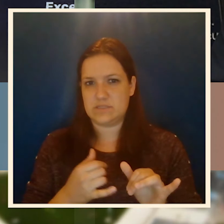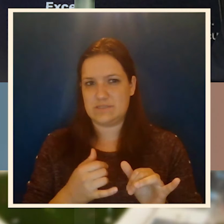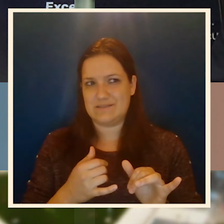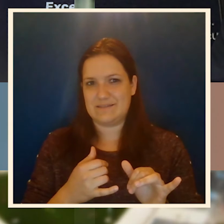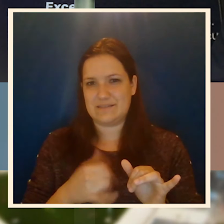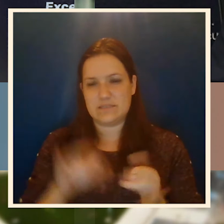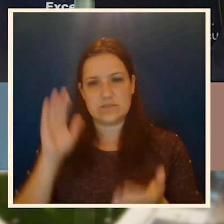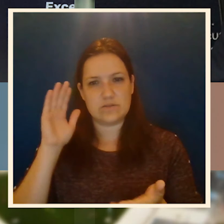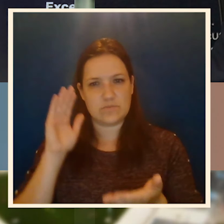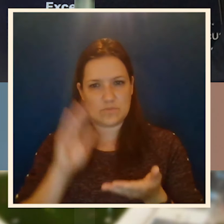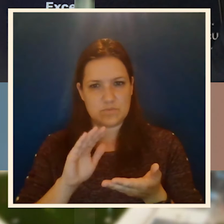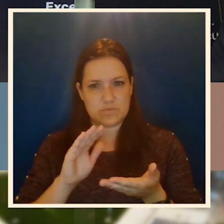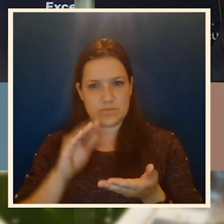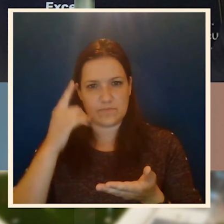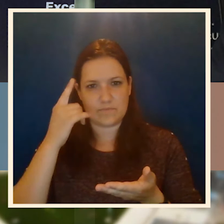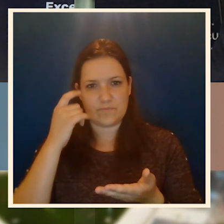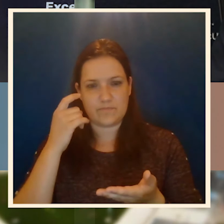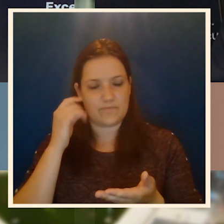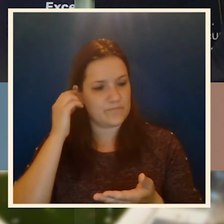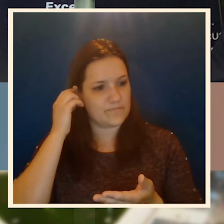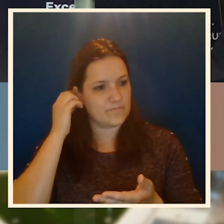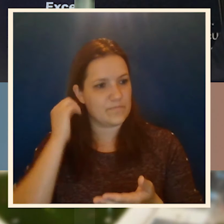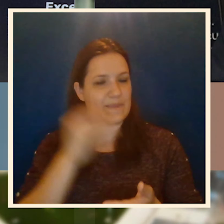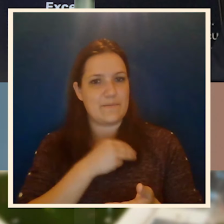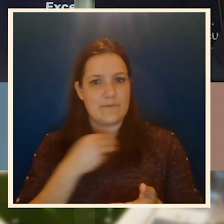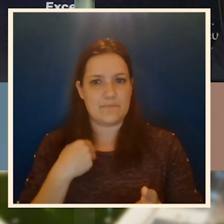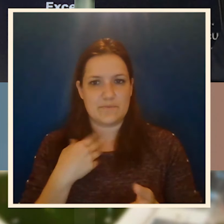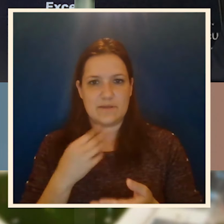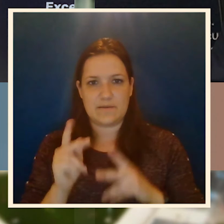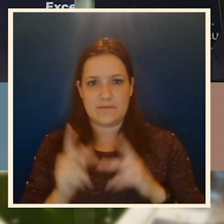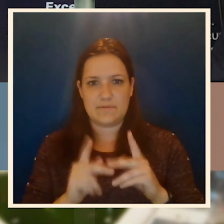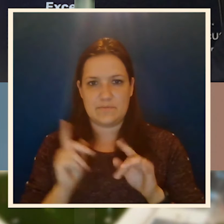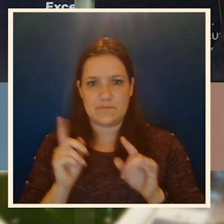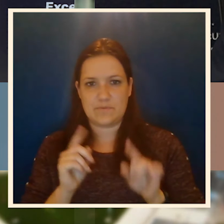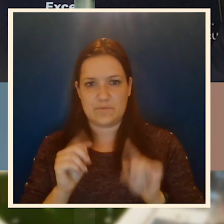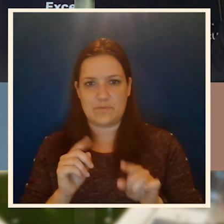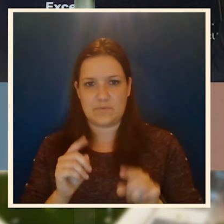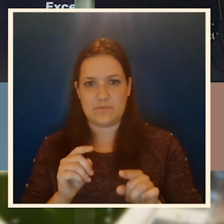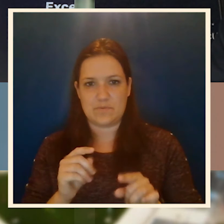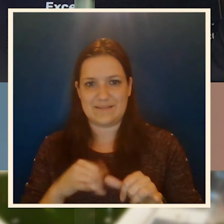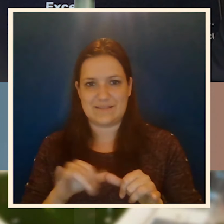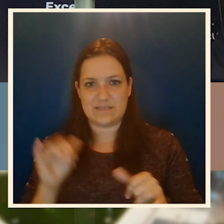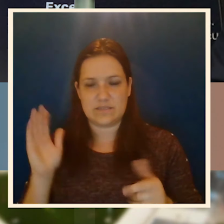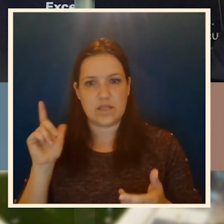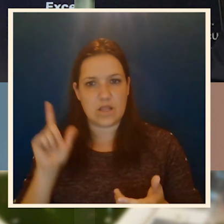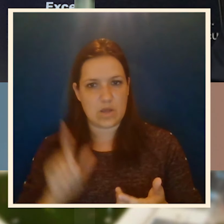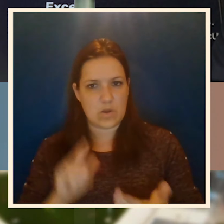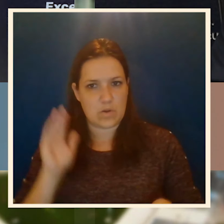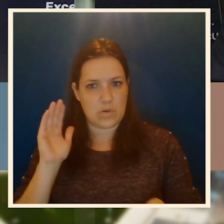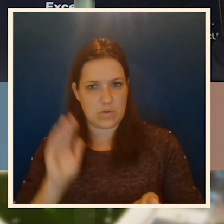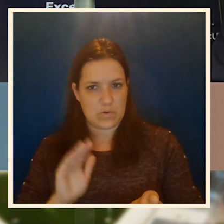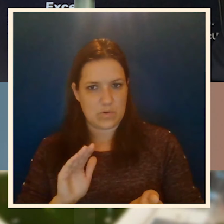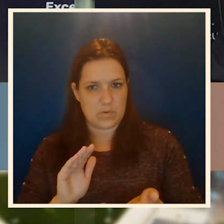somewhat reduced right now because the membership and attendance is still down right now.